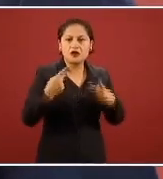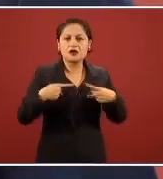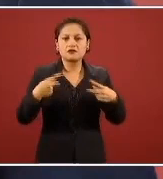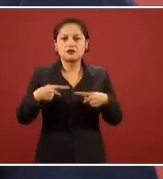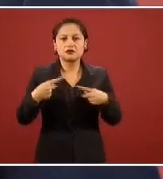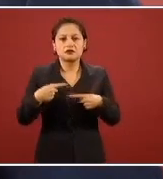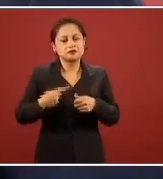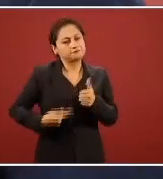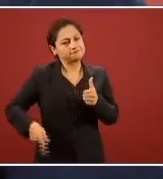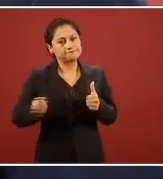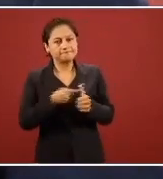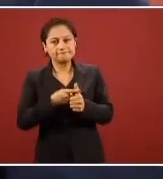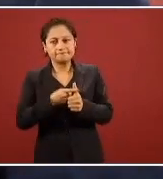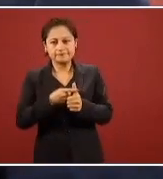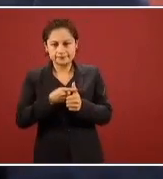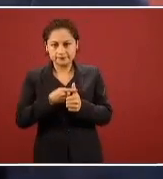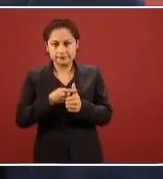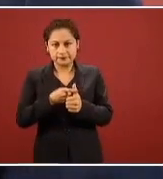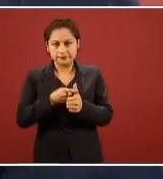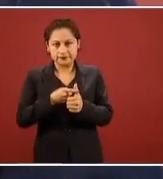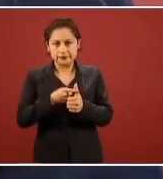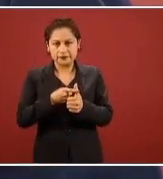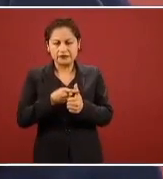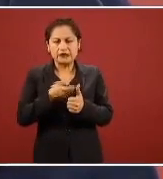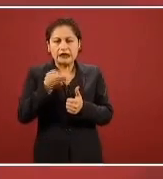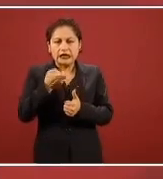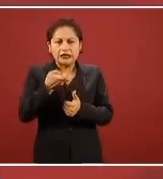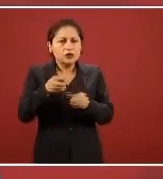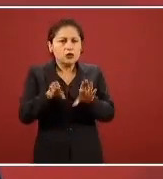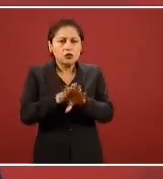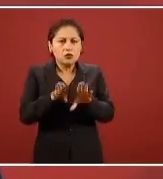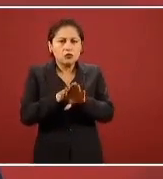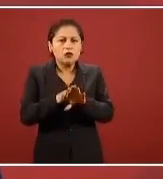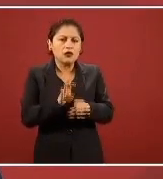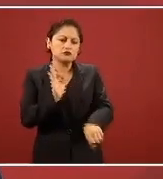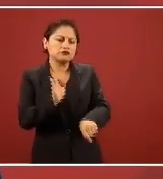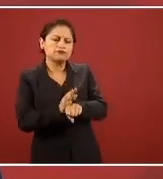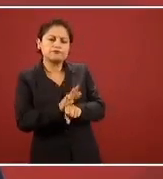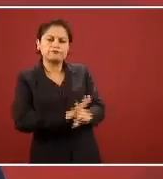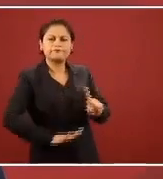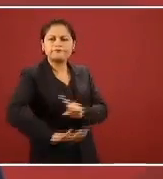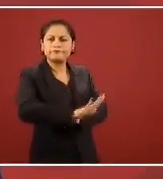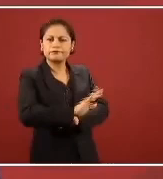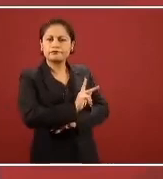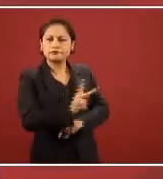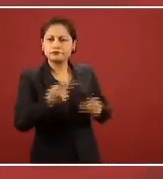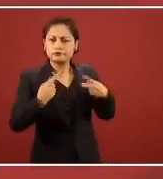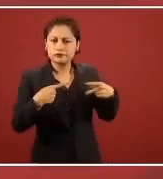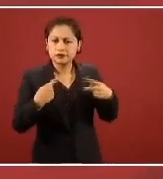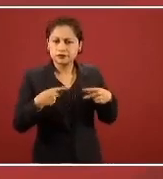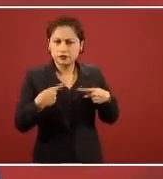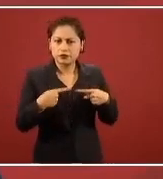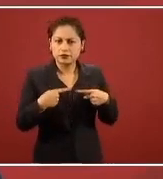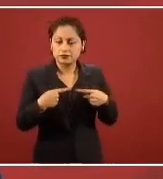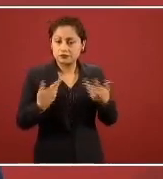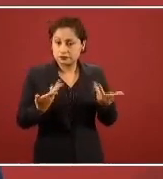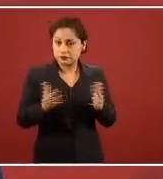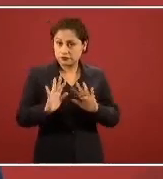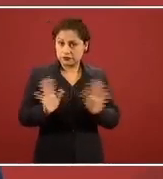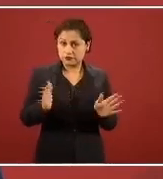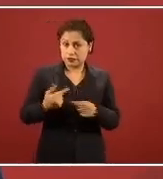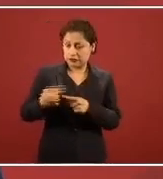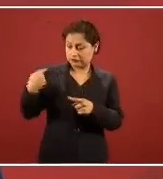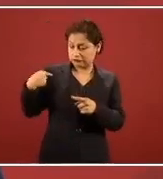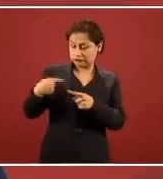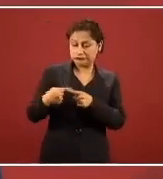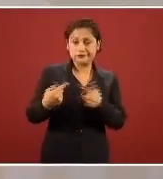para, in order to proteger a la mayoría de la gente. The majority of the people. Esto lo estamos haciendo. And